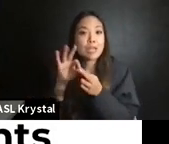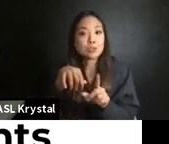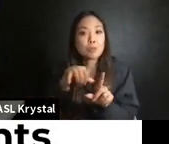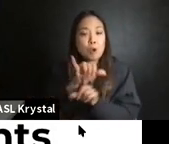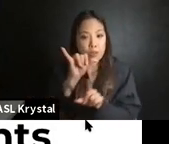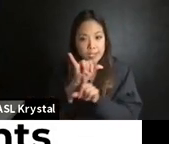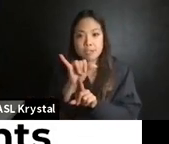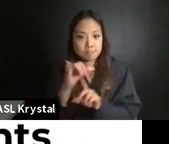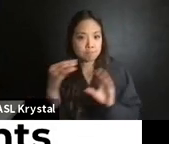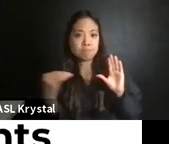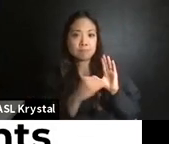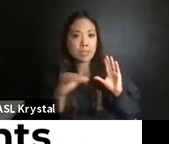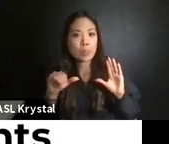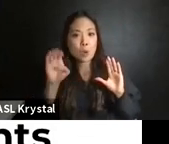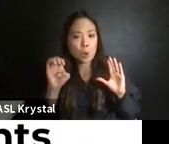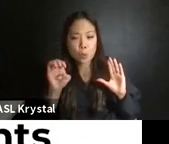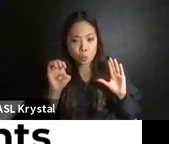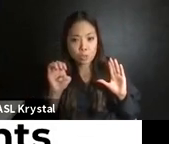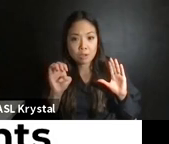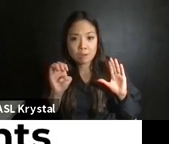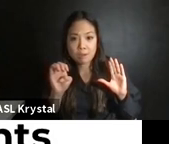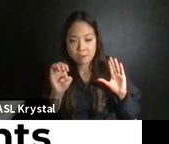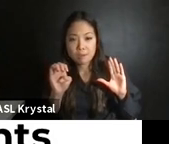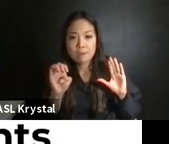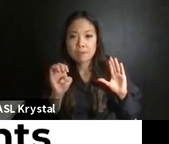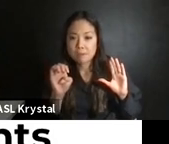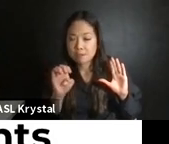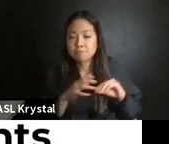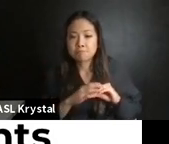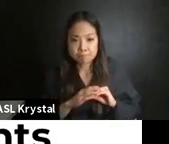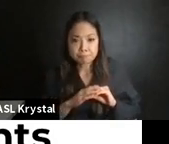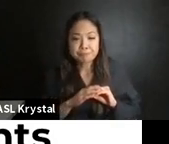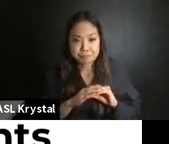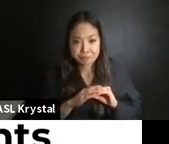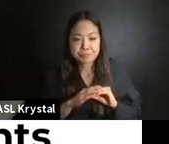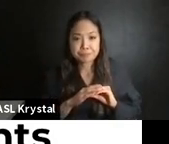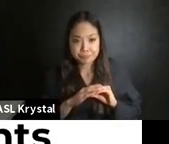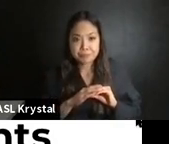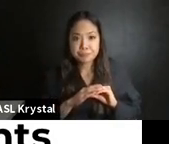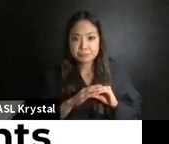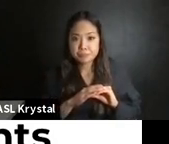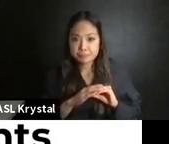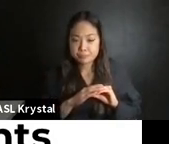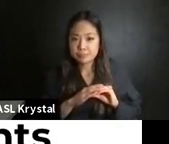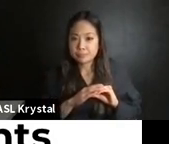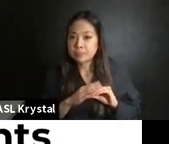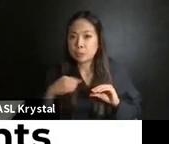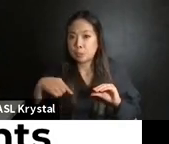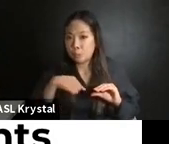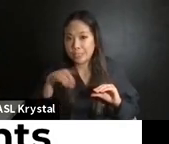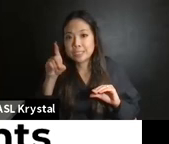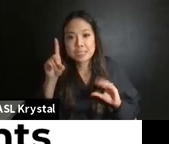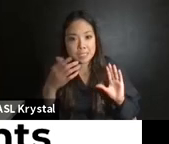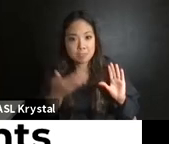the code it's buried down just given the landscape we did uh call it forward and bring it up